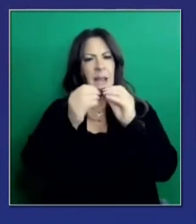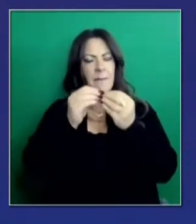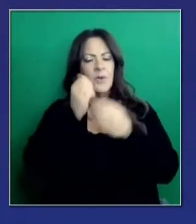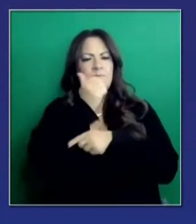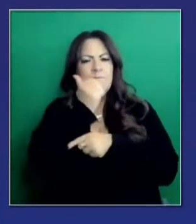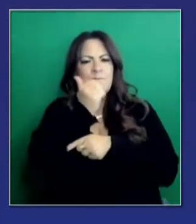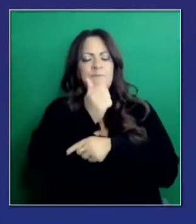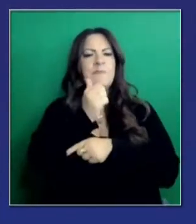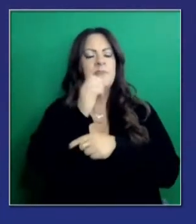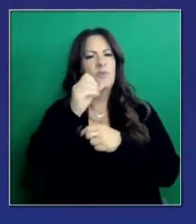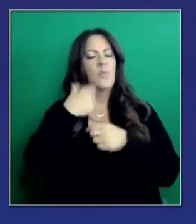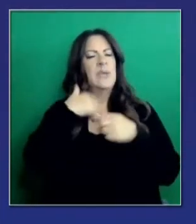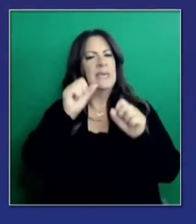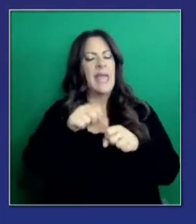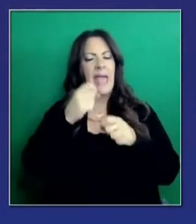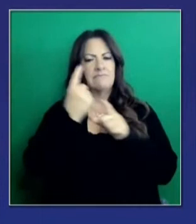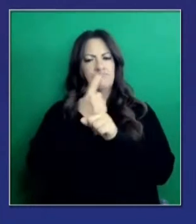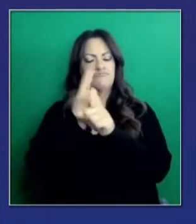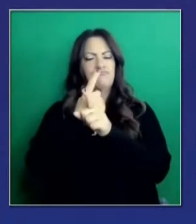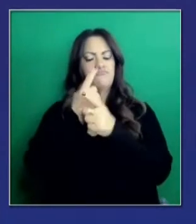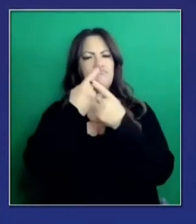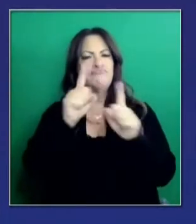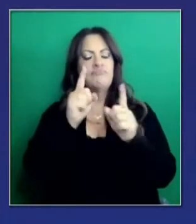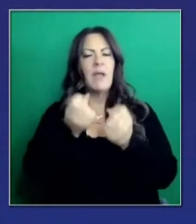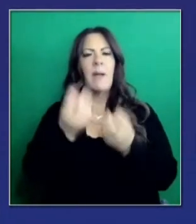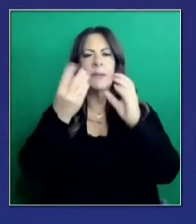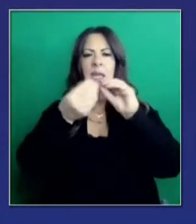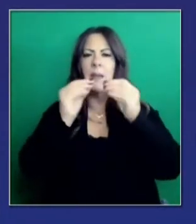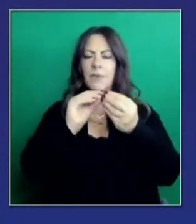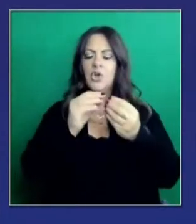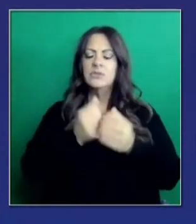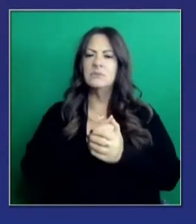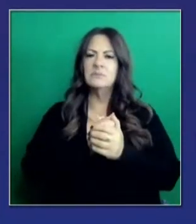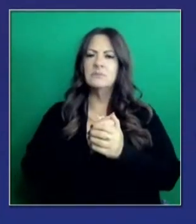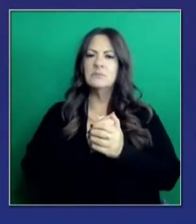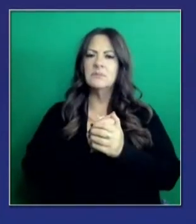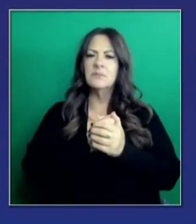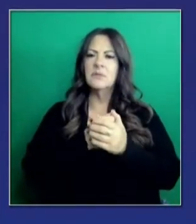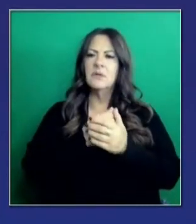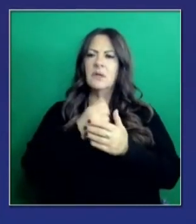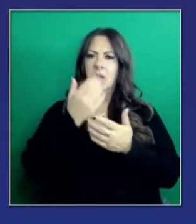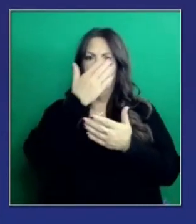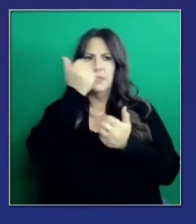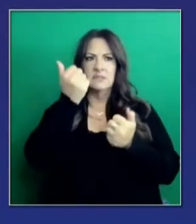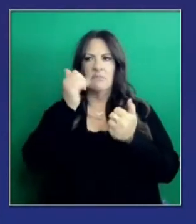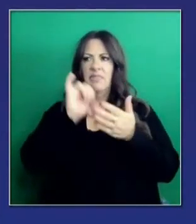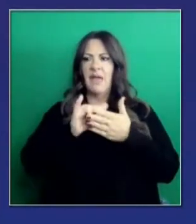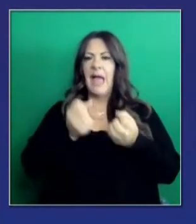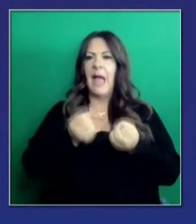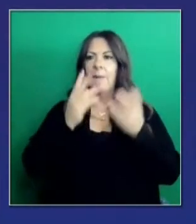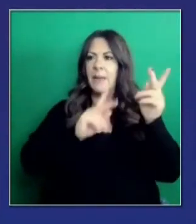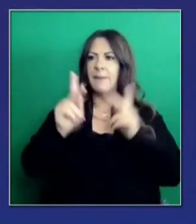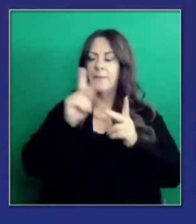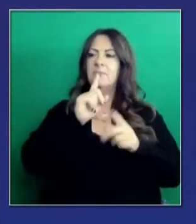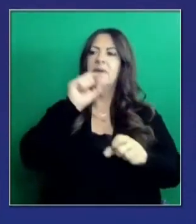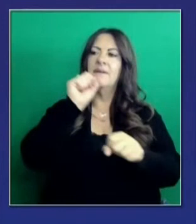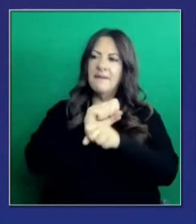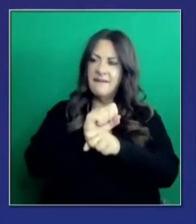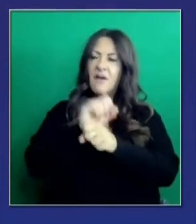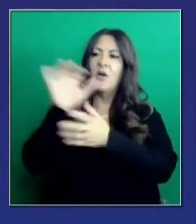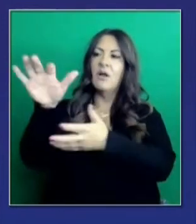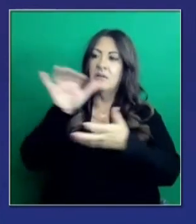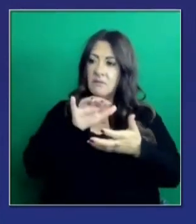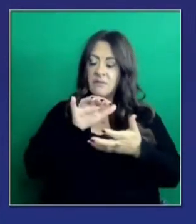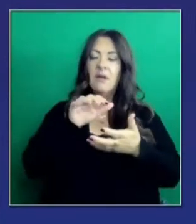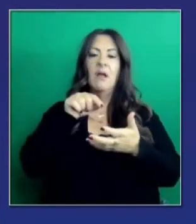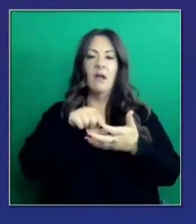days behind what the national numbers reflect in terms of the actual number of vaccines administered. And we could talk